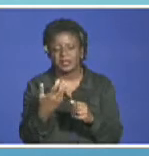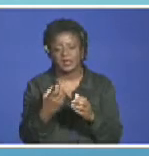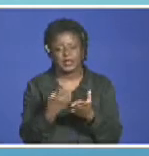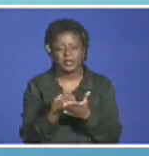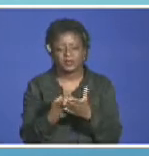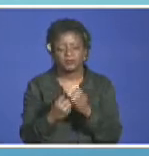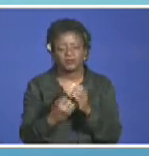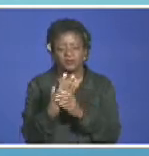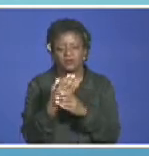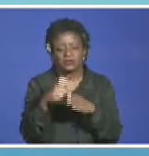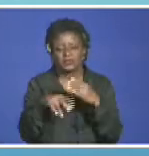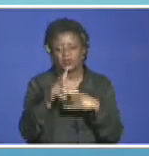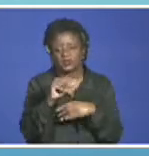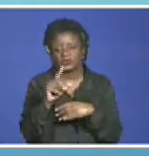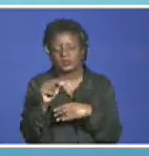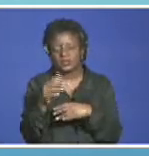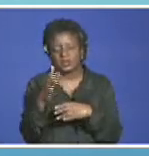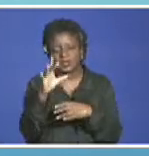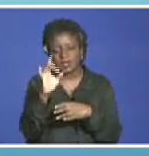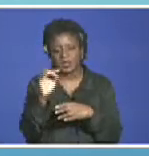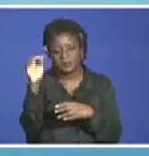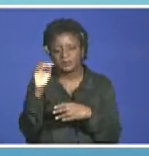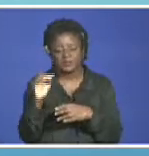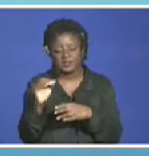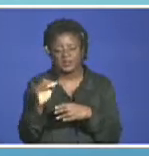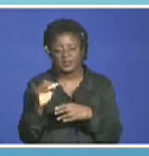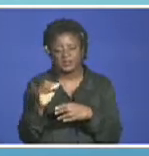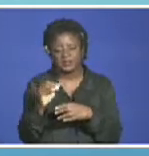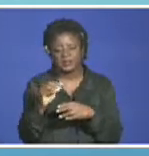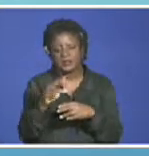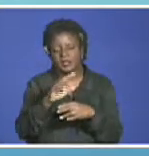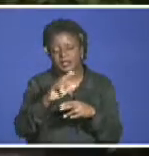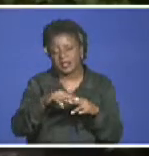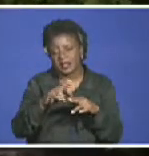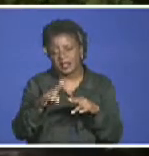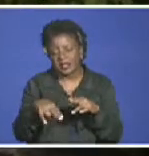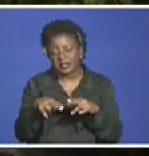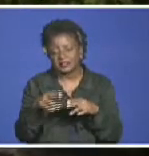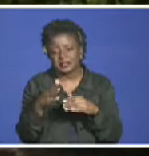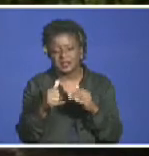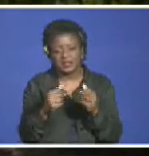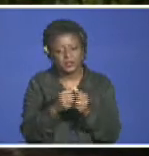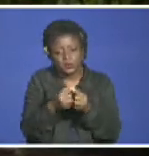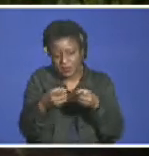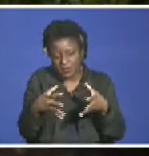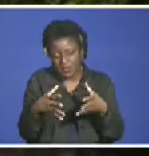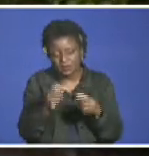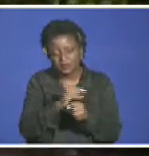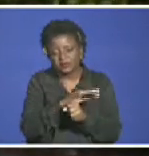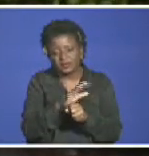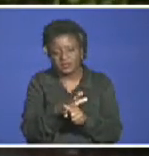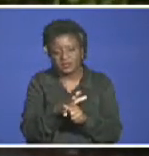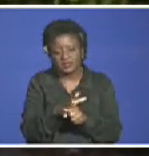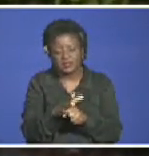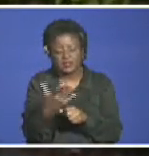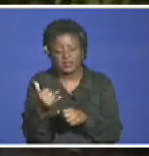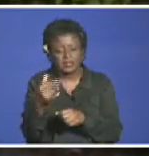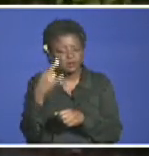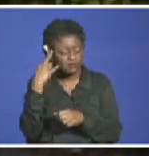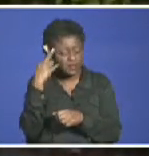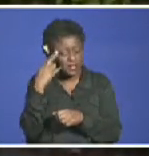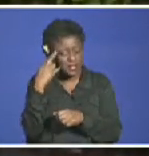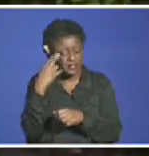to be 8 percentage points less than it would have been without COVID-19. The central bank also realizes that countries